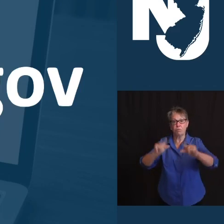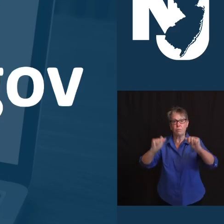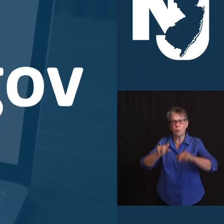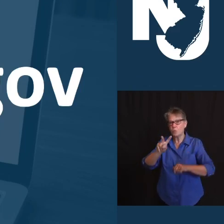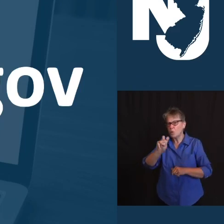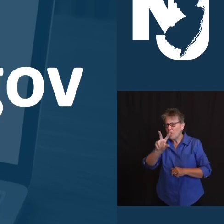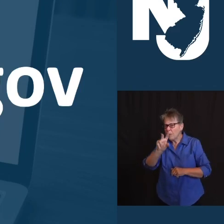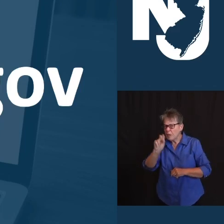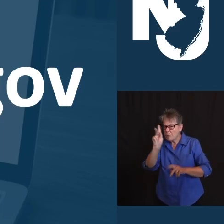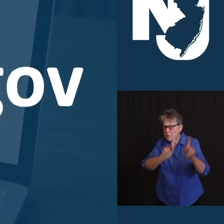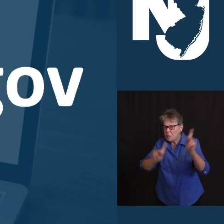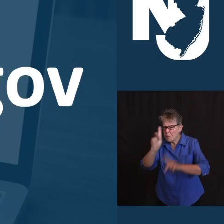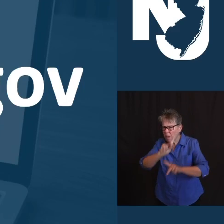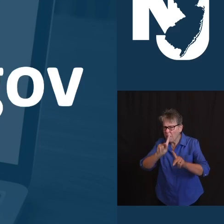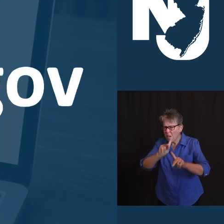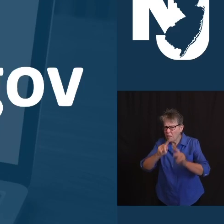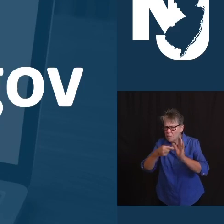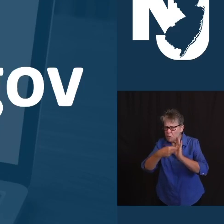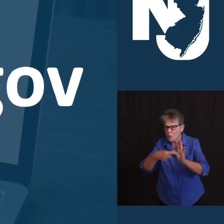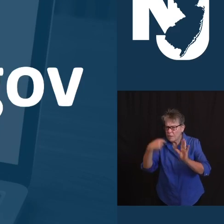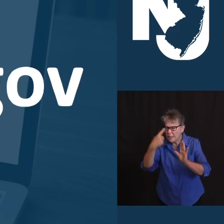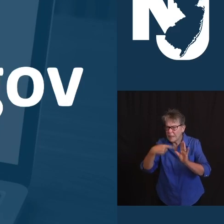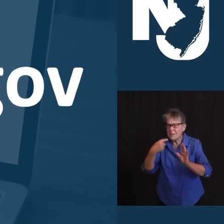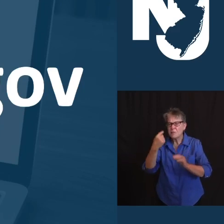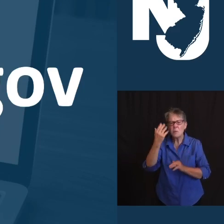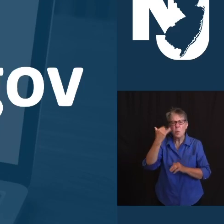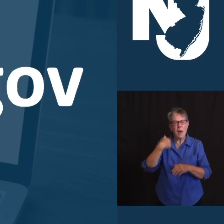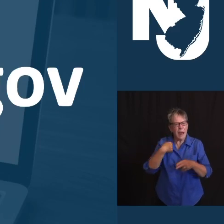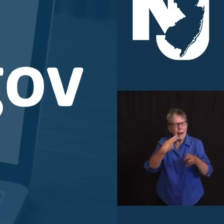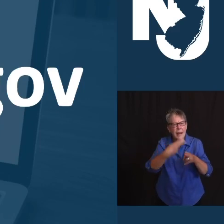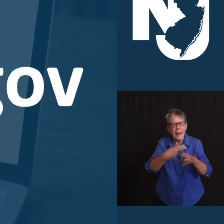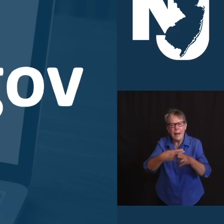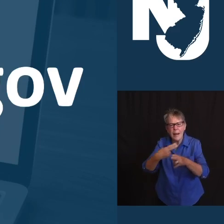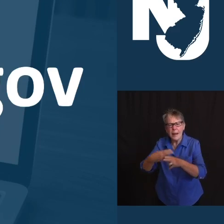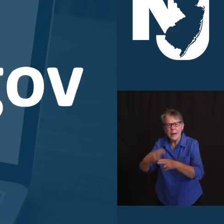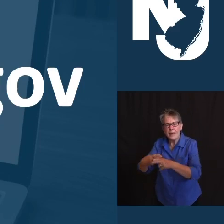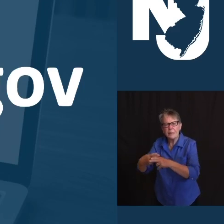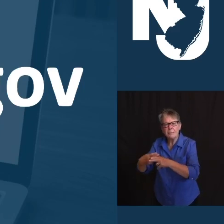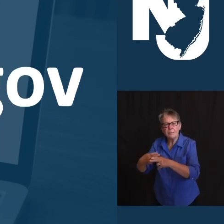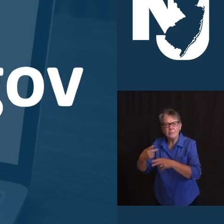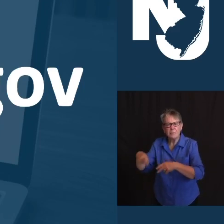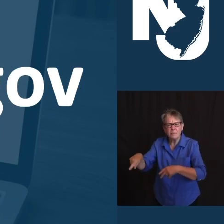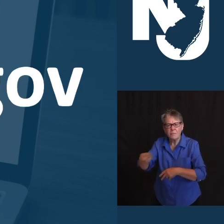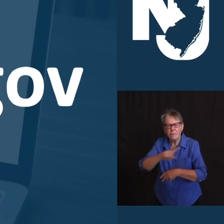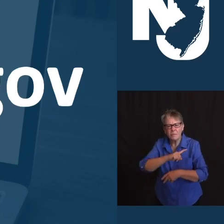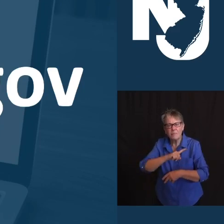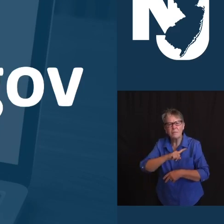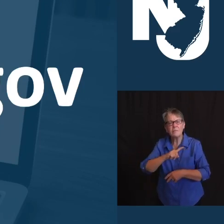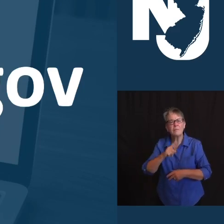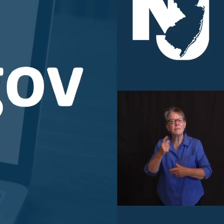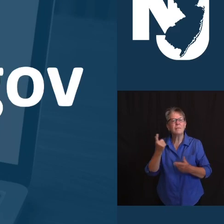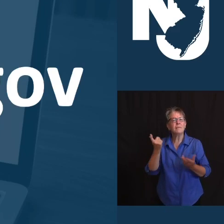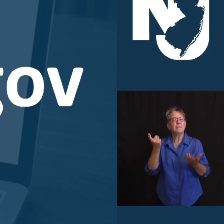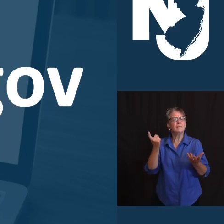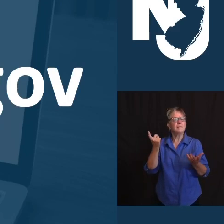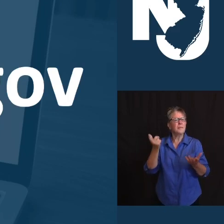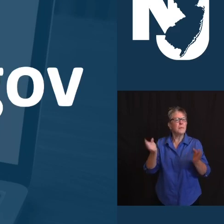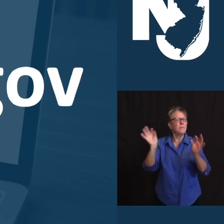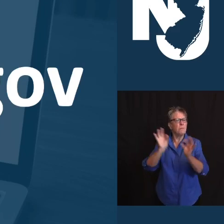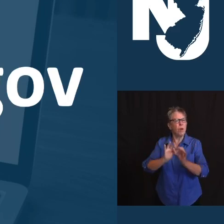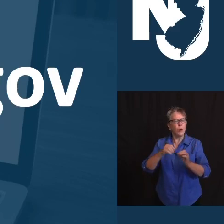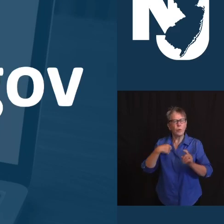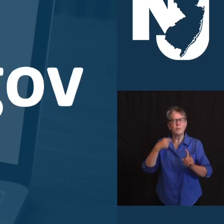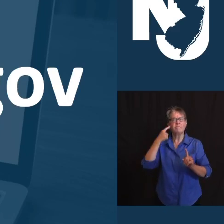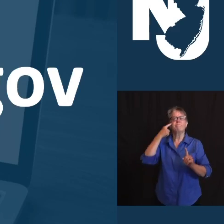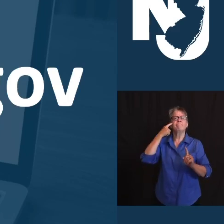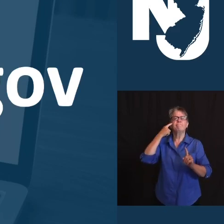with families who had been unable to properly say goodbye, and we did it out of a sense of duty to recall as many of those precious